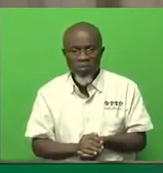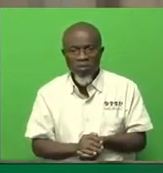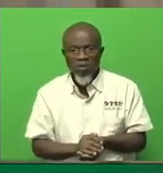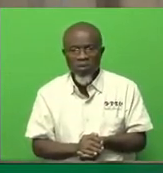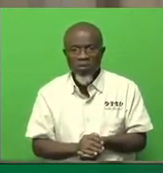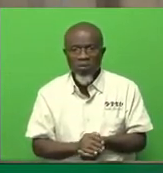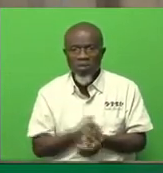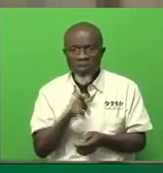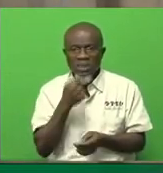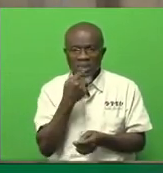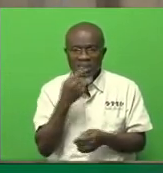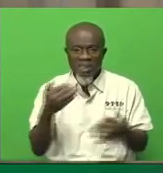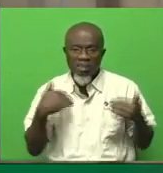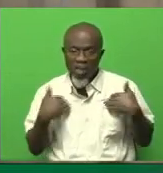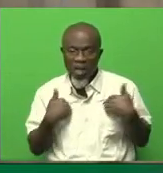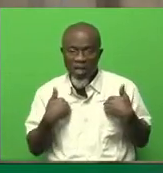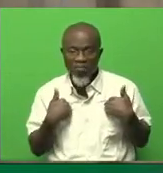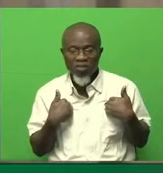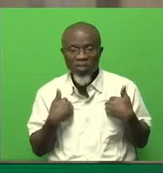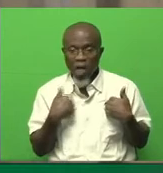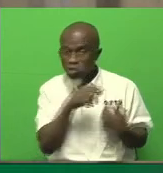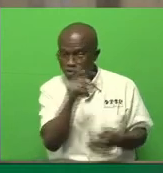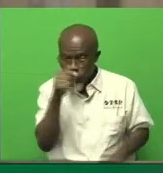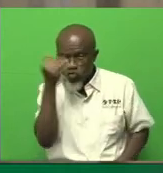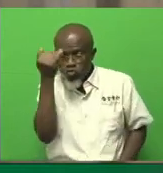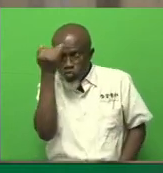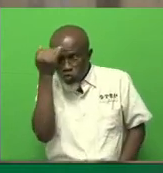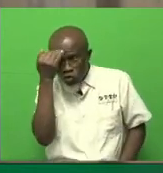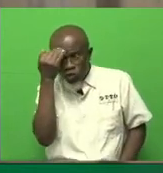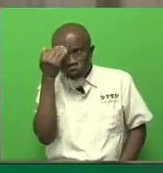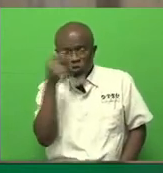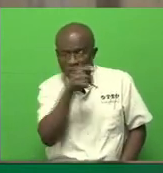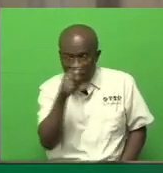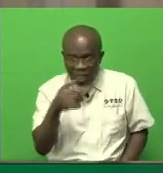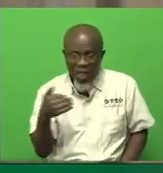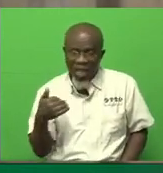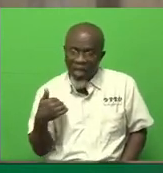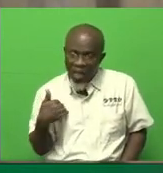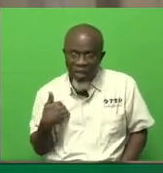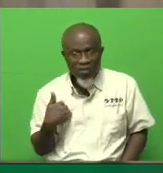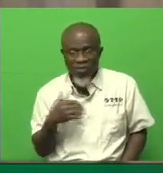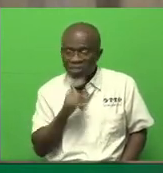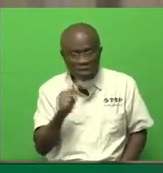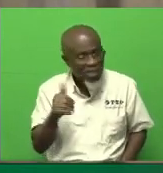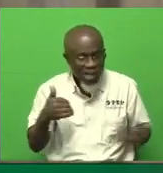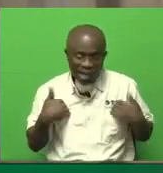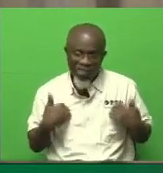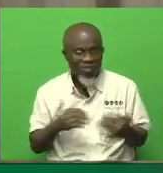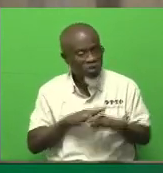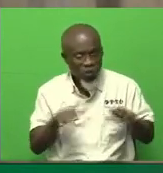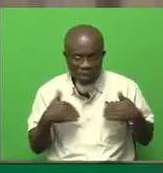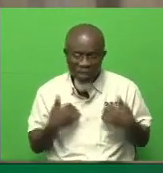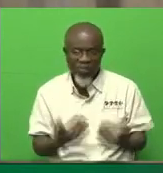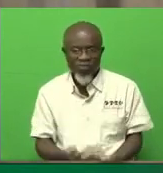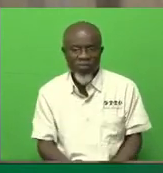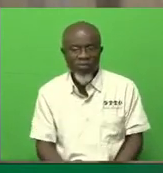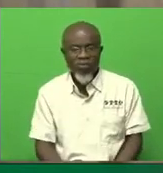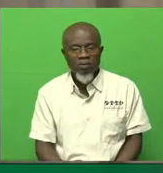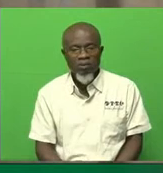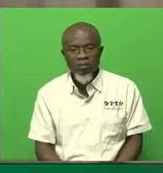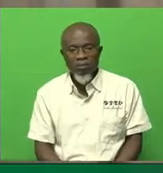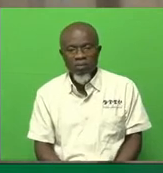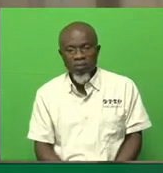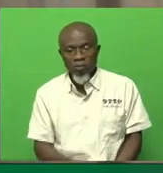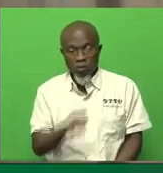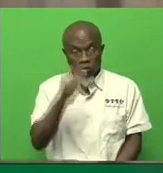know because they are living it every single day they know it is not available do you